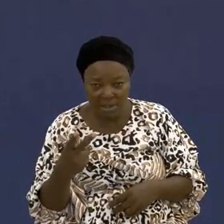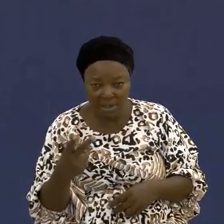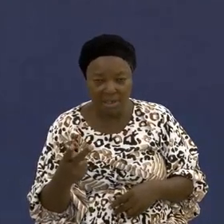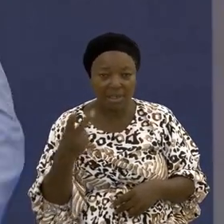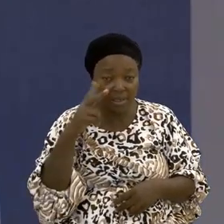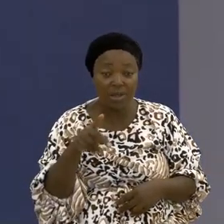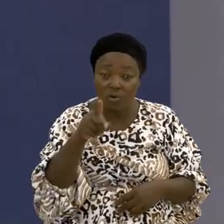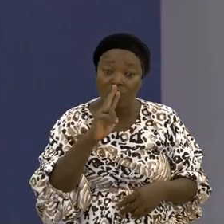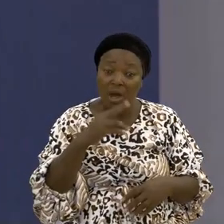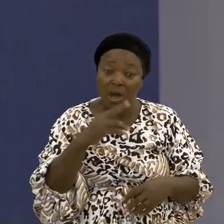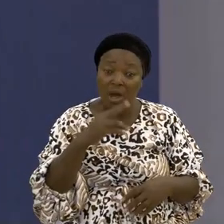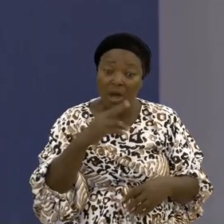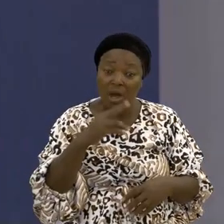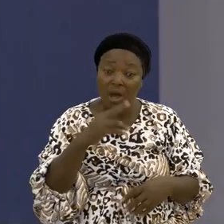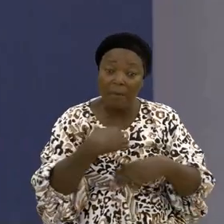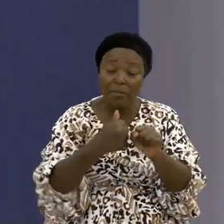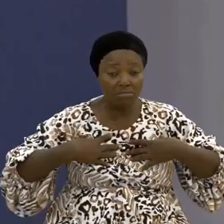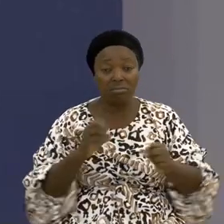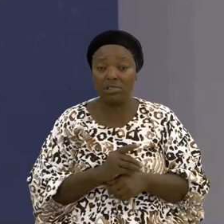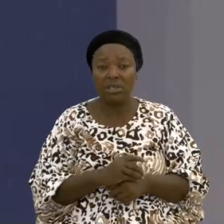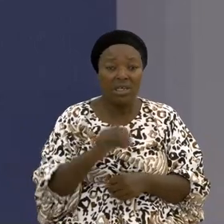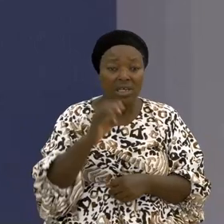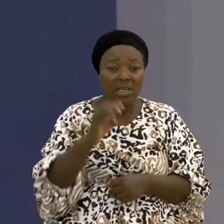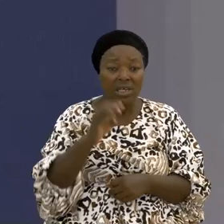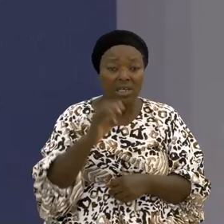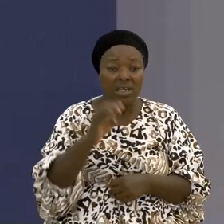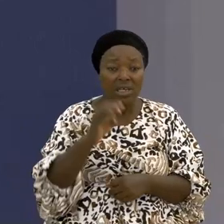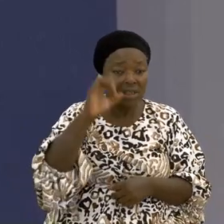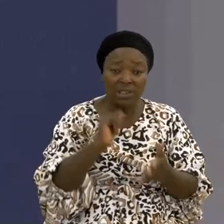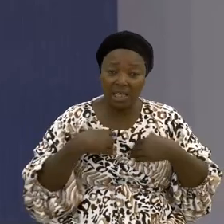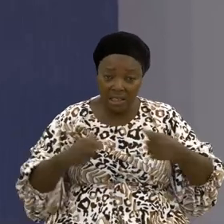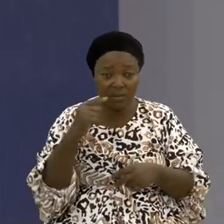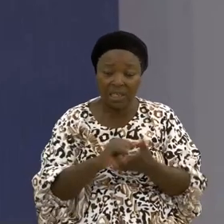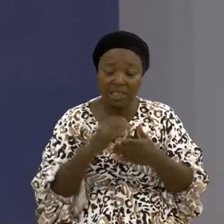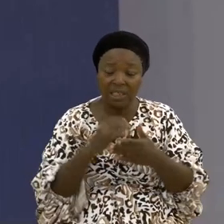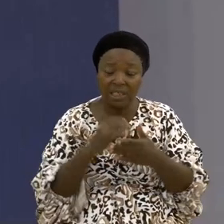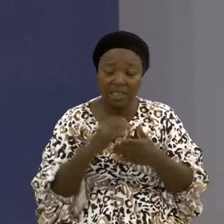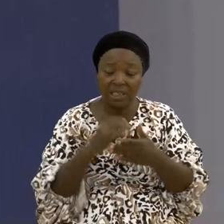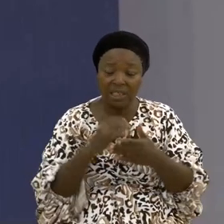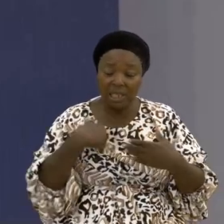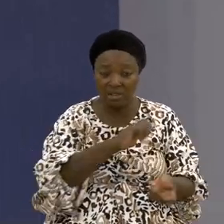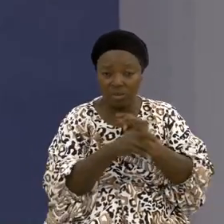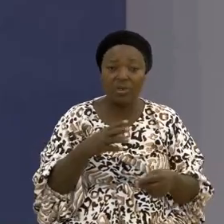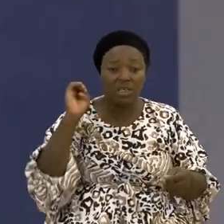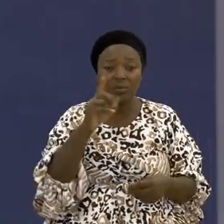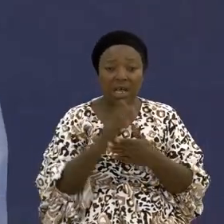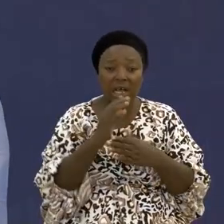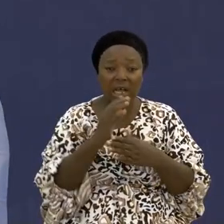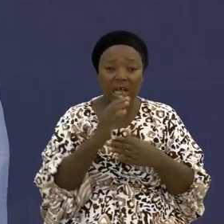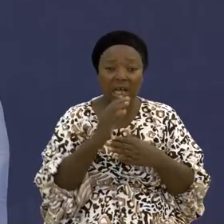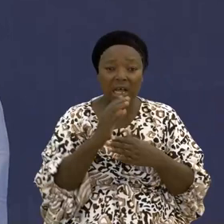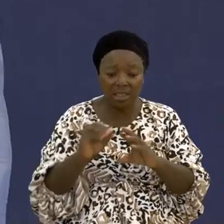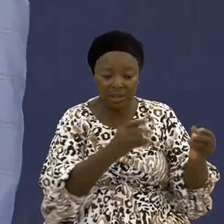art made whole. Is the one that has healed, is the one who has redeemed you, is the one who has set